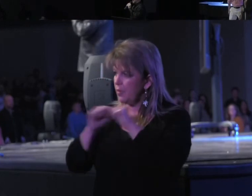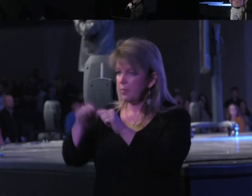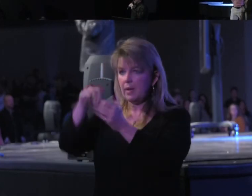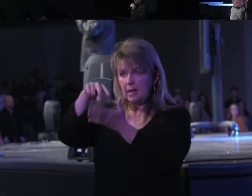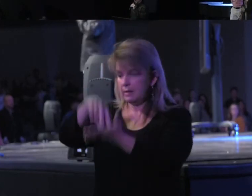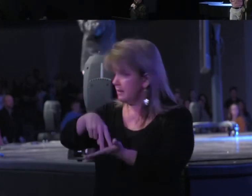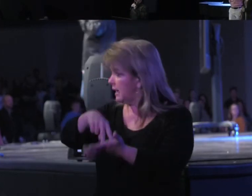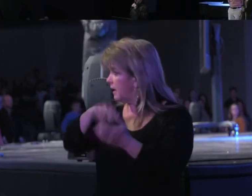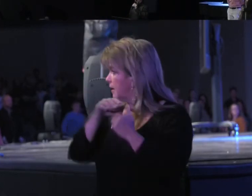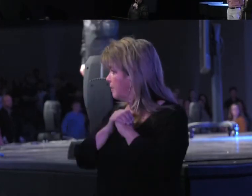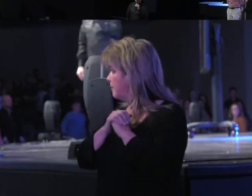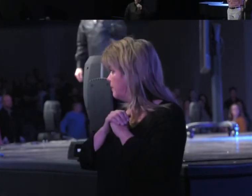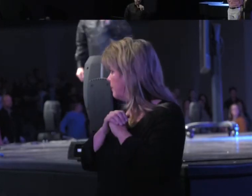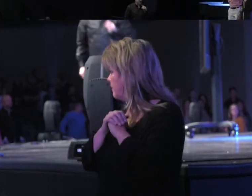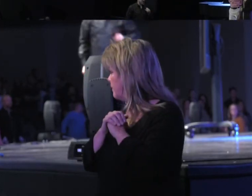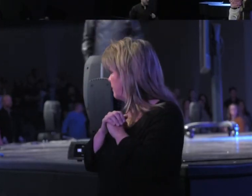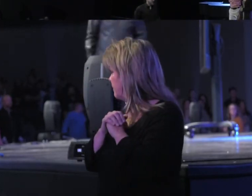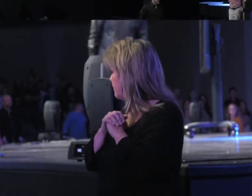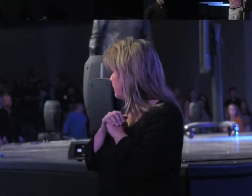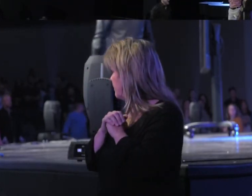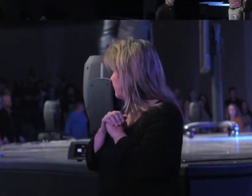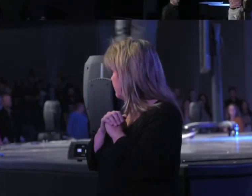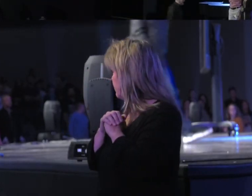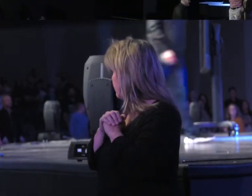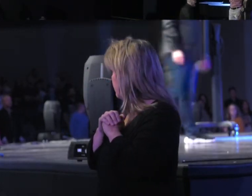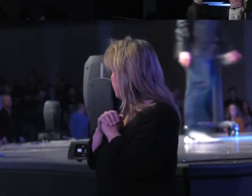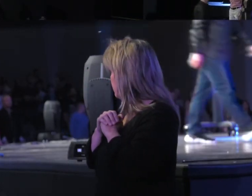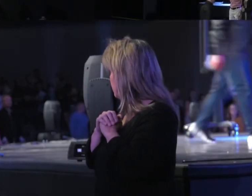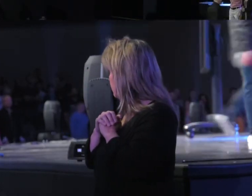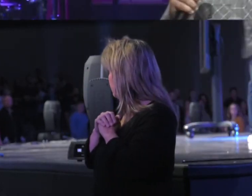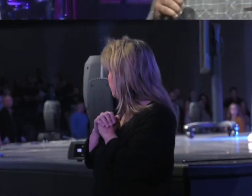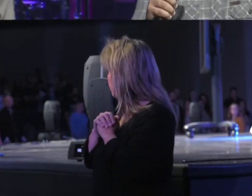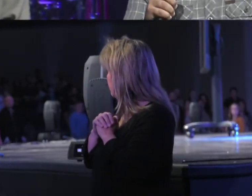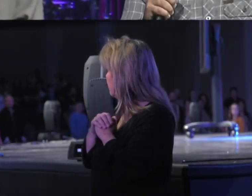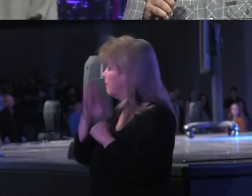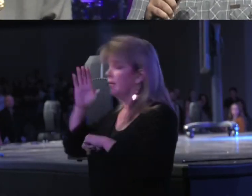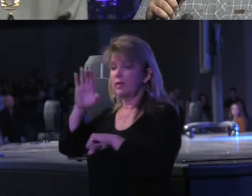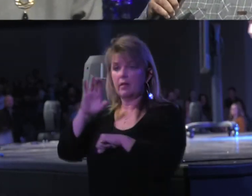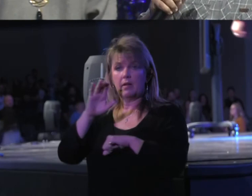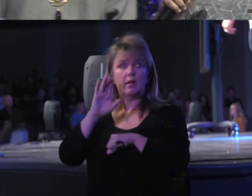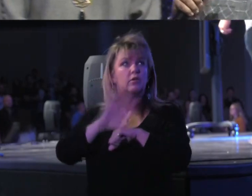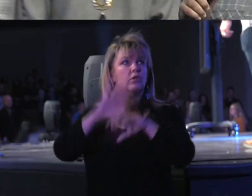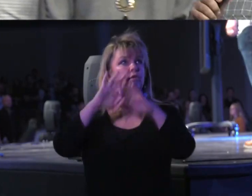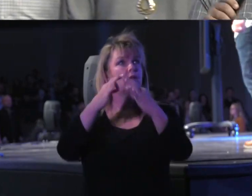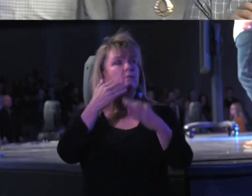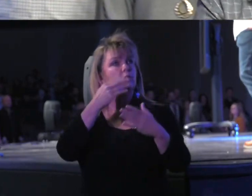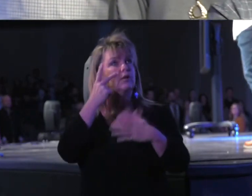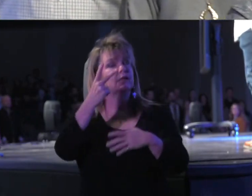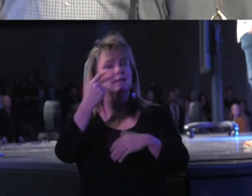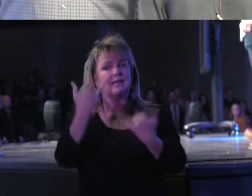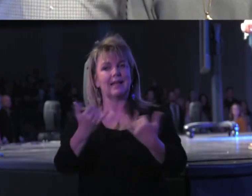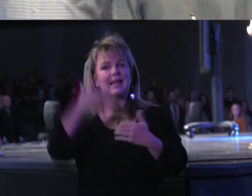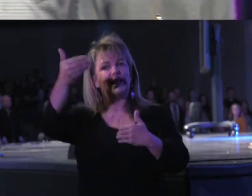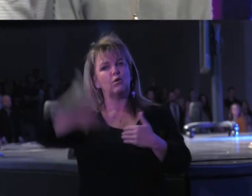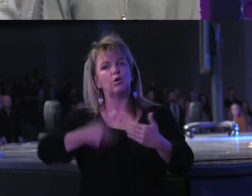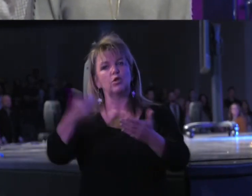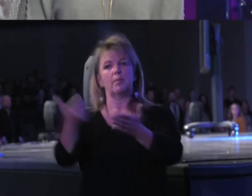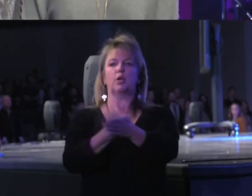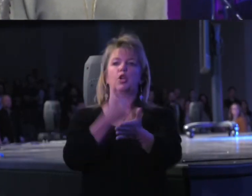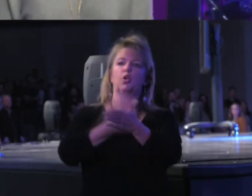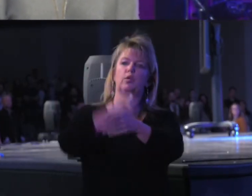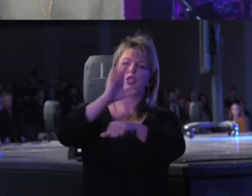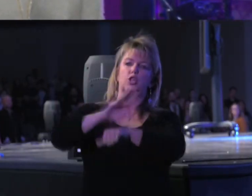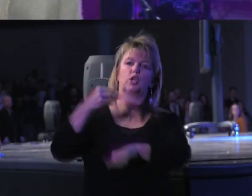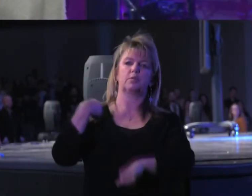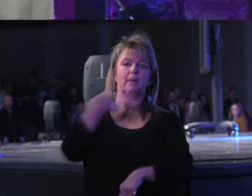some new members to our church? Hey, church family, it's so good to see you today. I want to introduce you to some of our newest